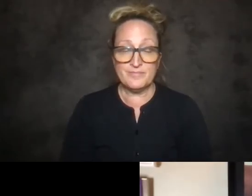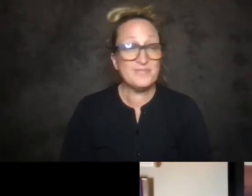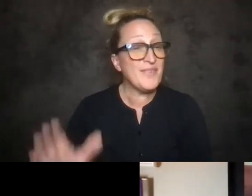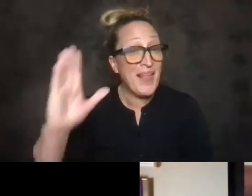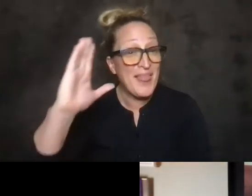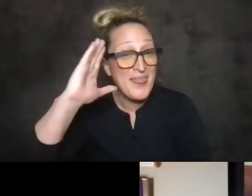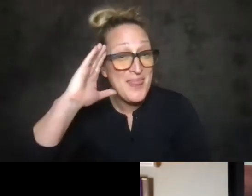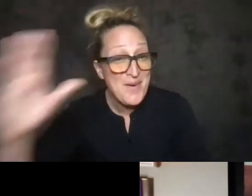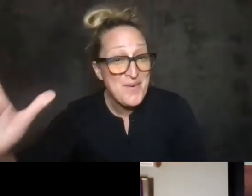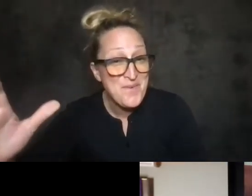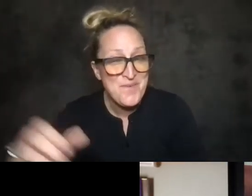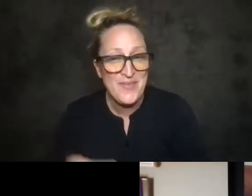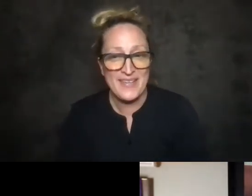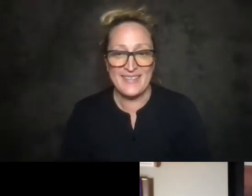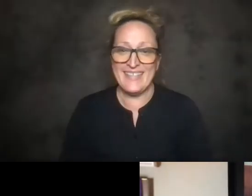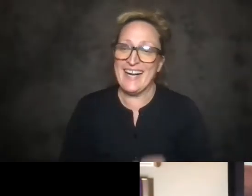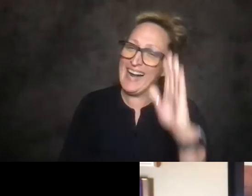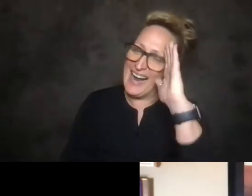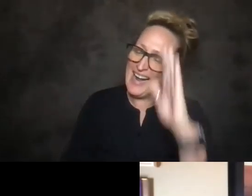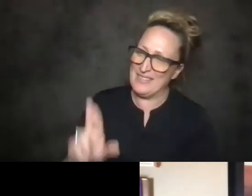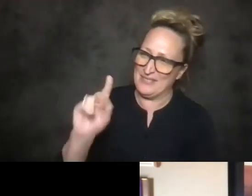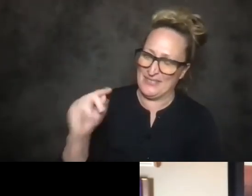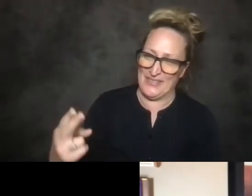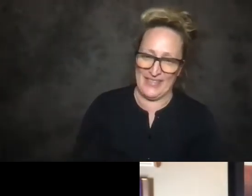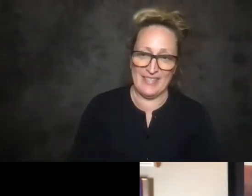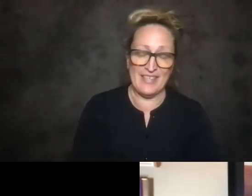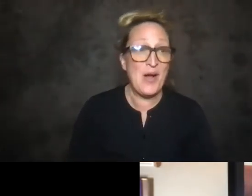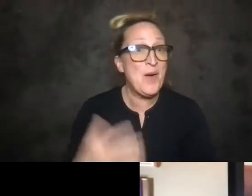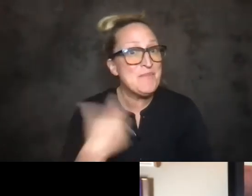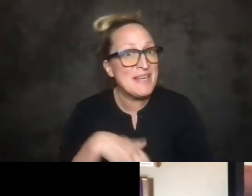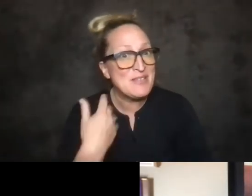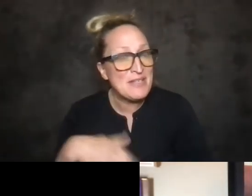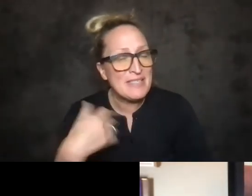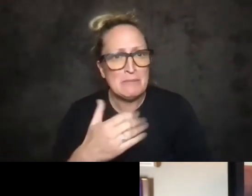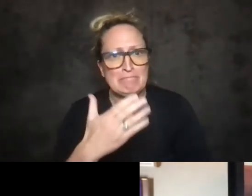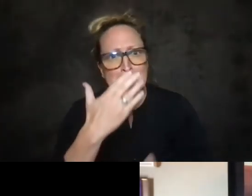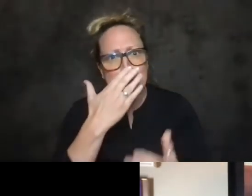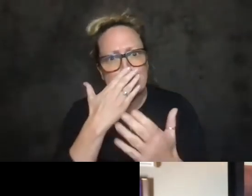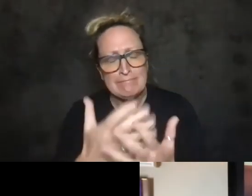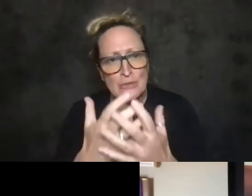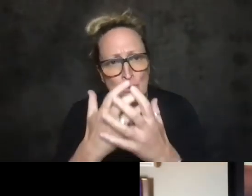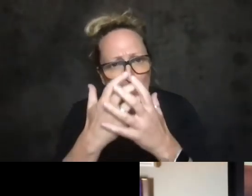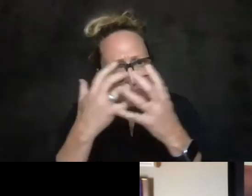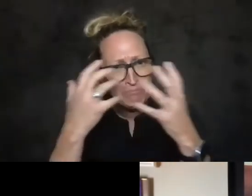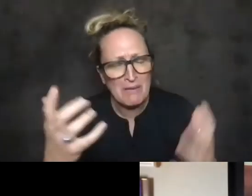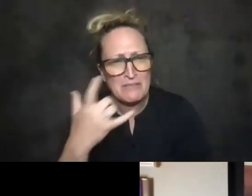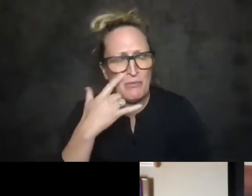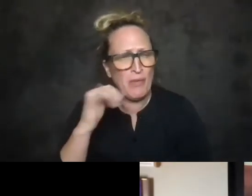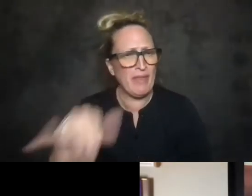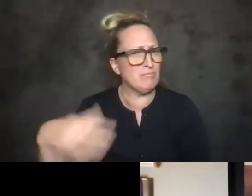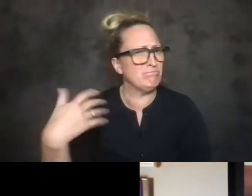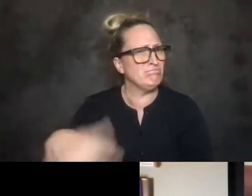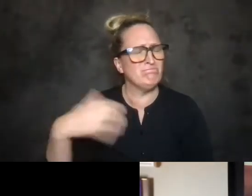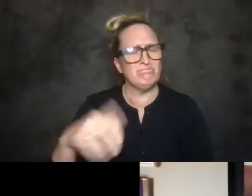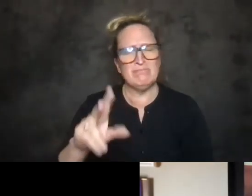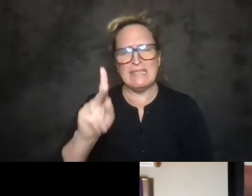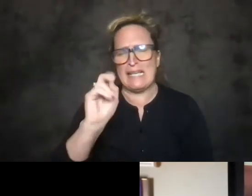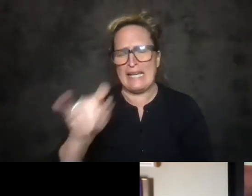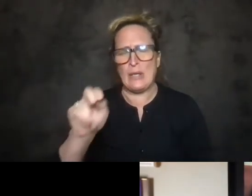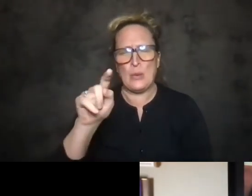Hello. Hi, Ruth. Oh my goodness. Thank you so much for that extraordinary keynote and for